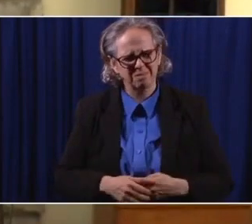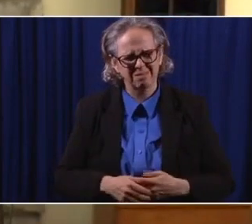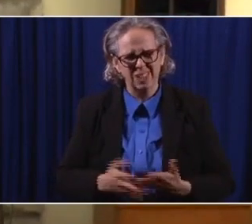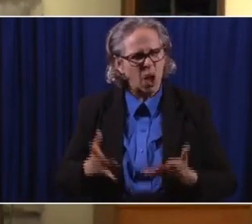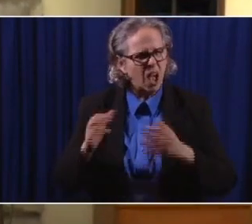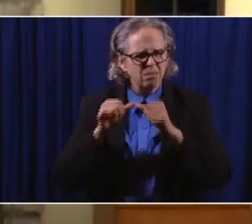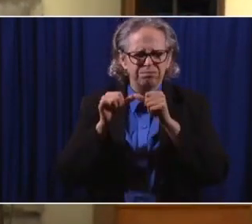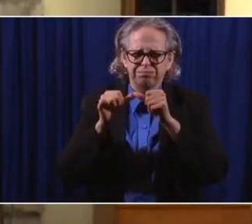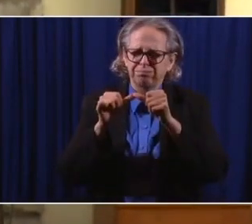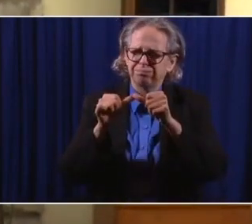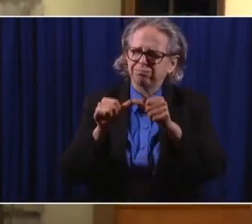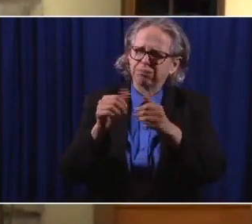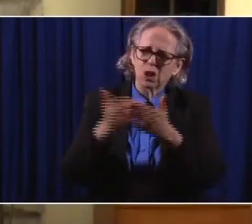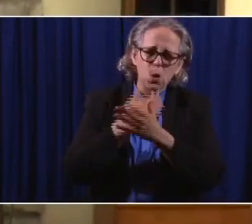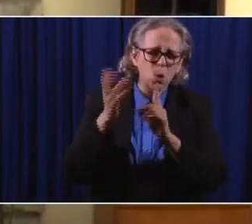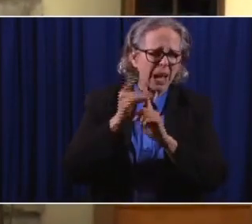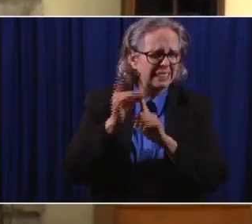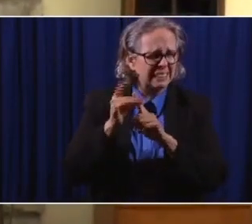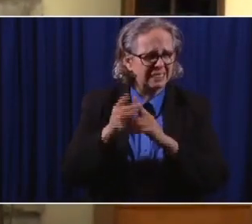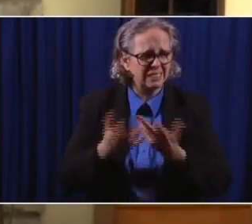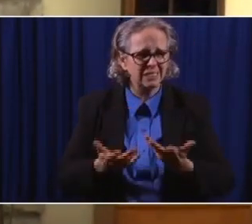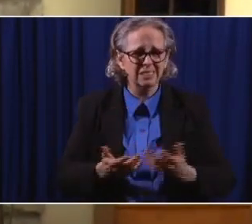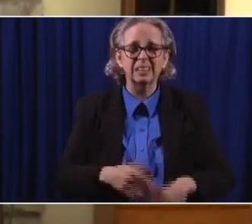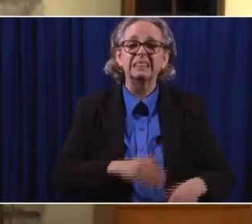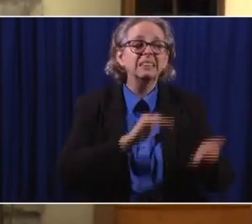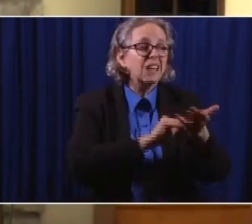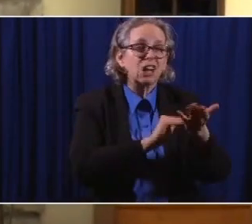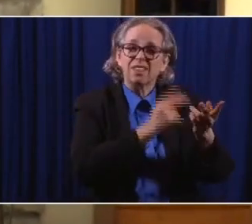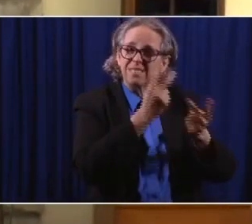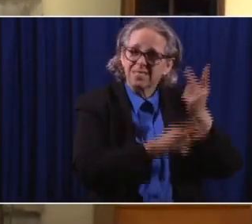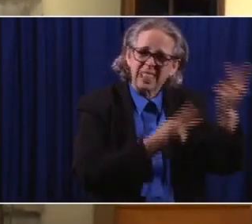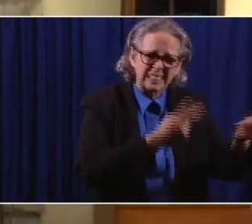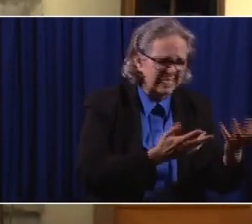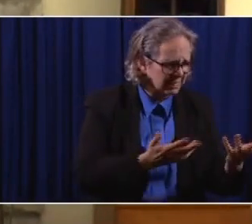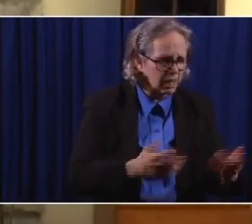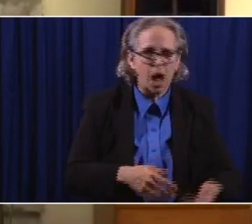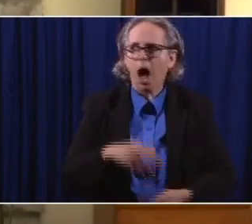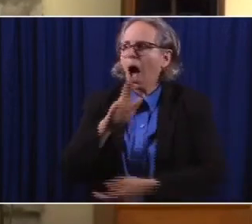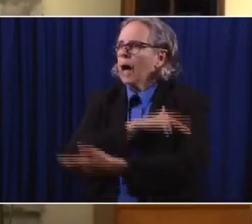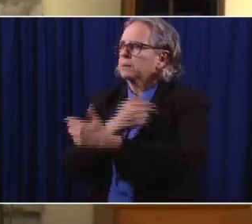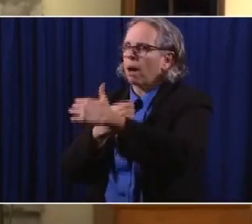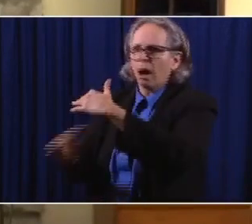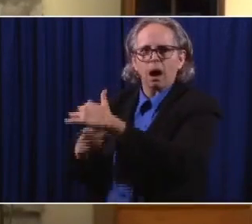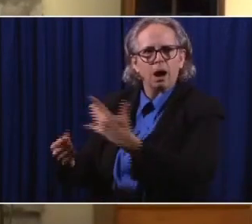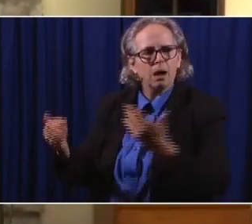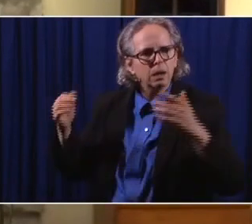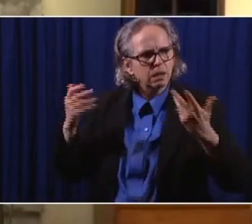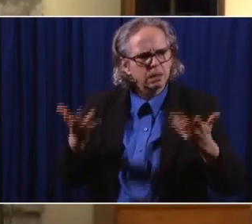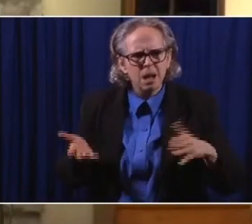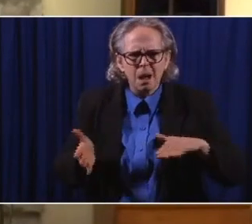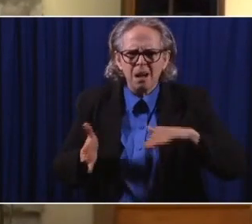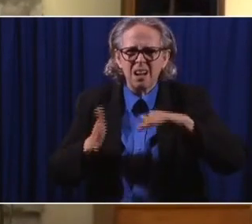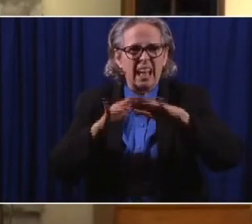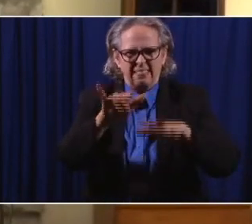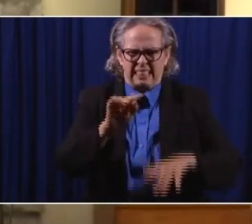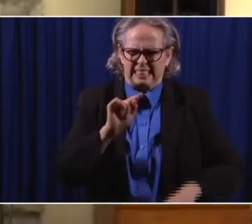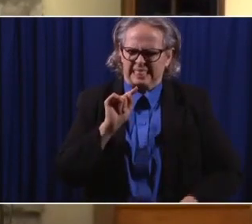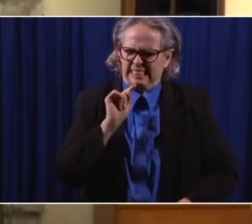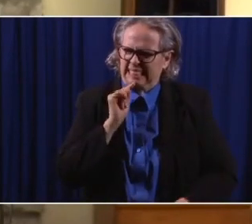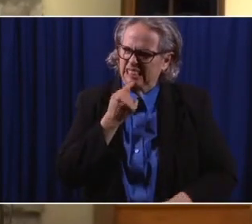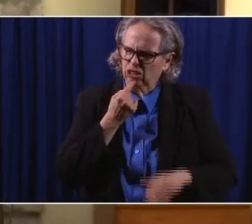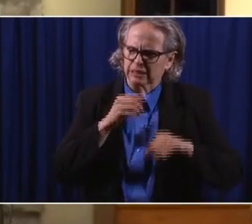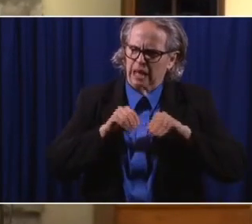cases, outpatient visits, and hospital admissions. Local health department officials report there was a significant outbreak at the College of